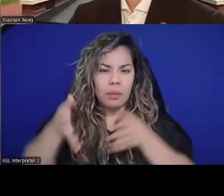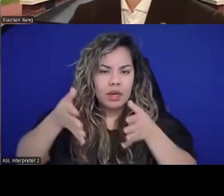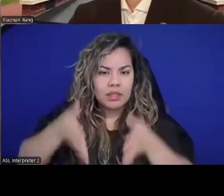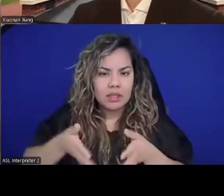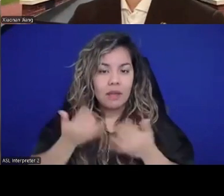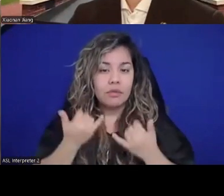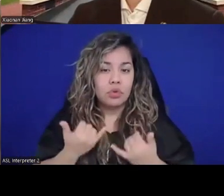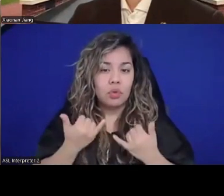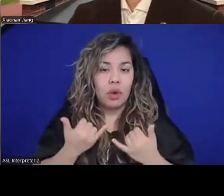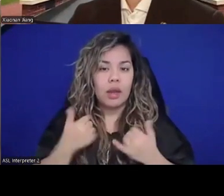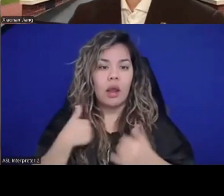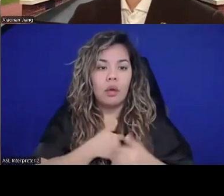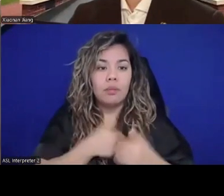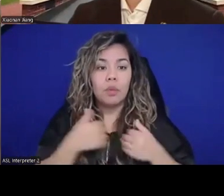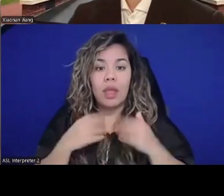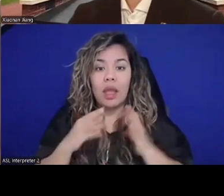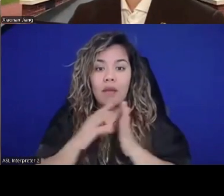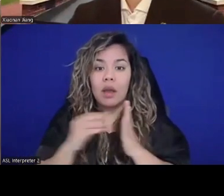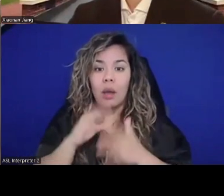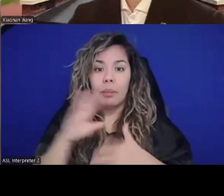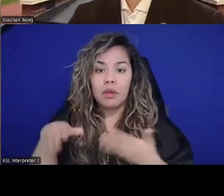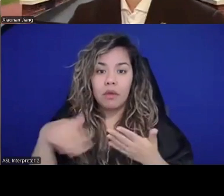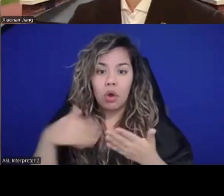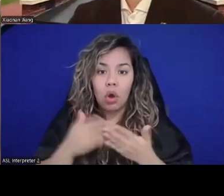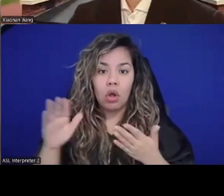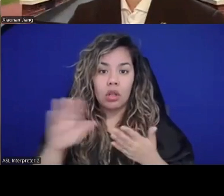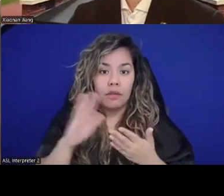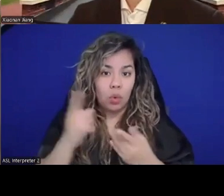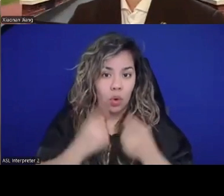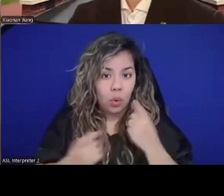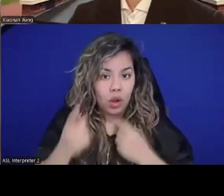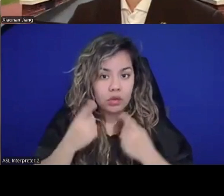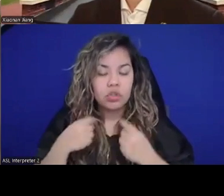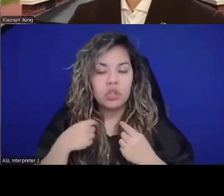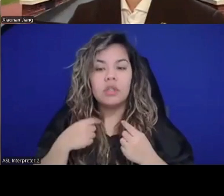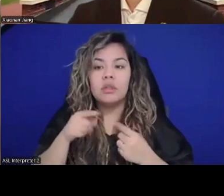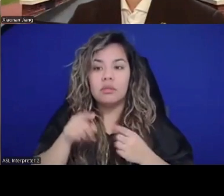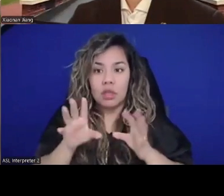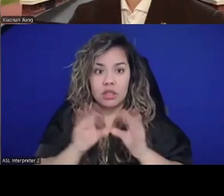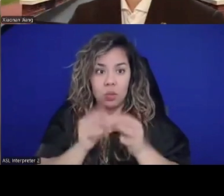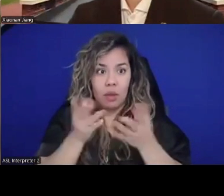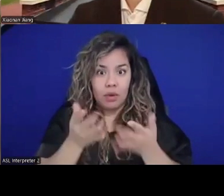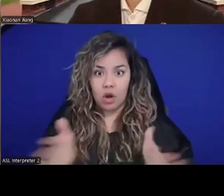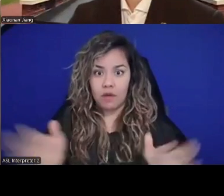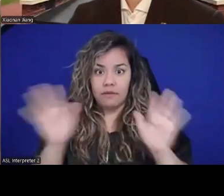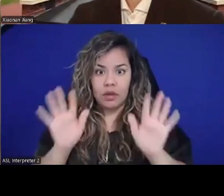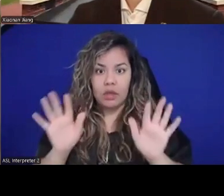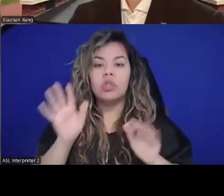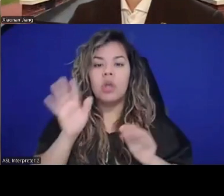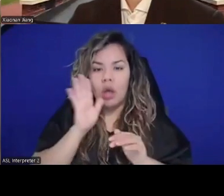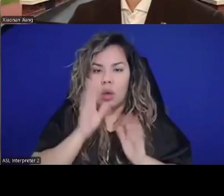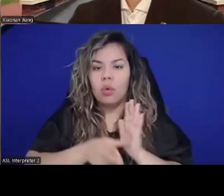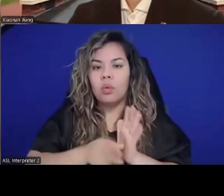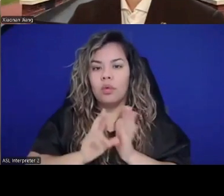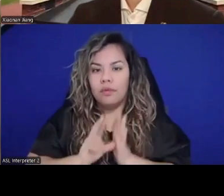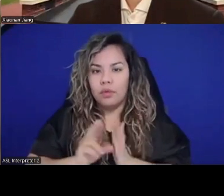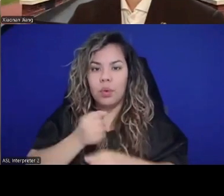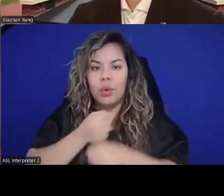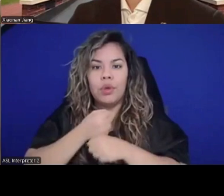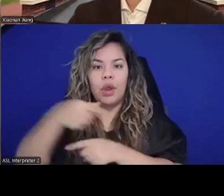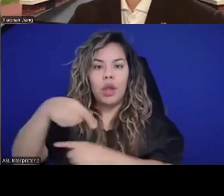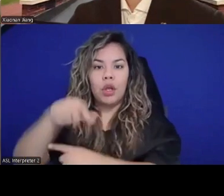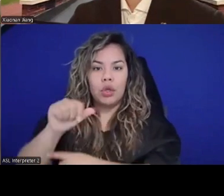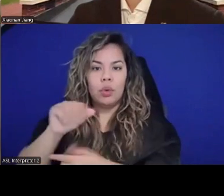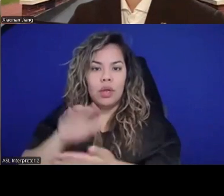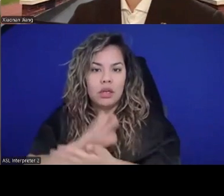that we have a copy of all of your questions. So we will review them after the webinar and create a Q&A document. Hopefully we'll answer most